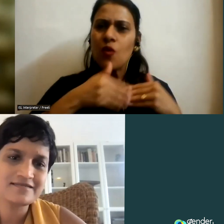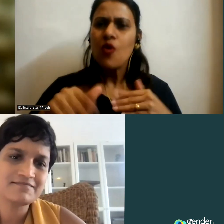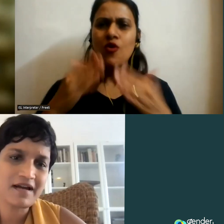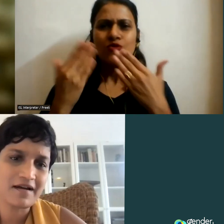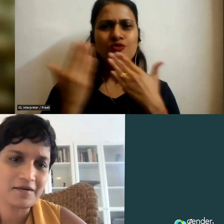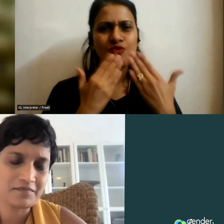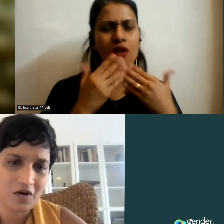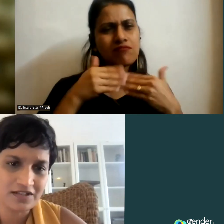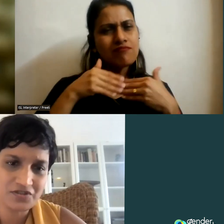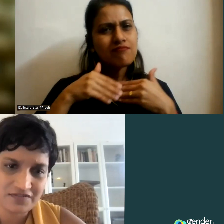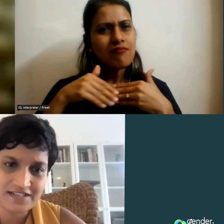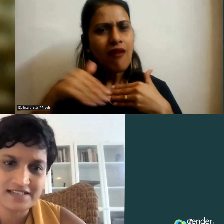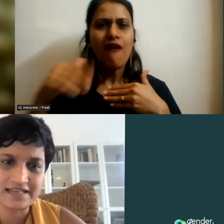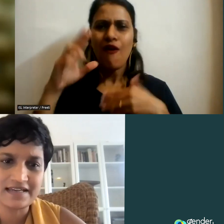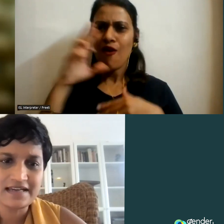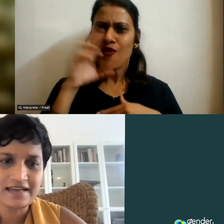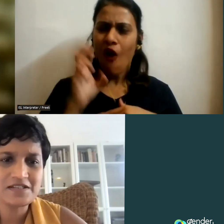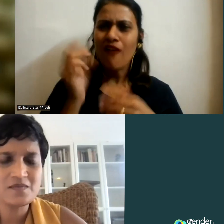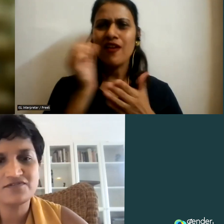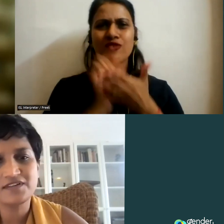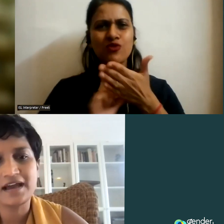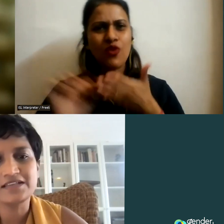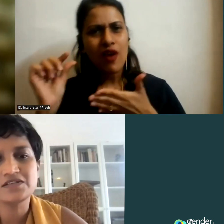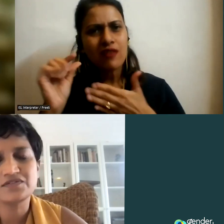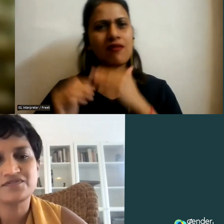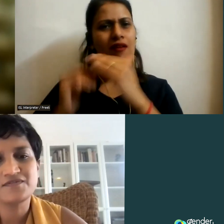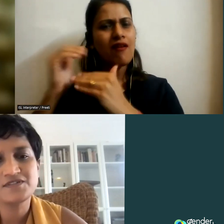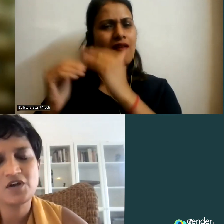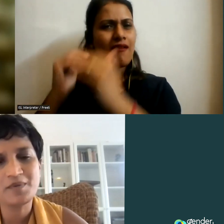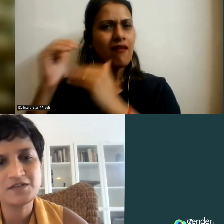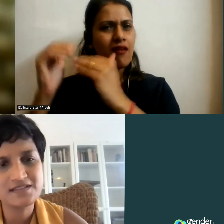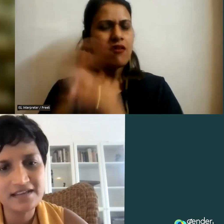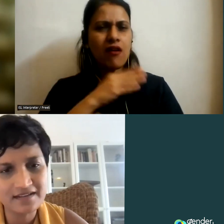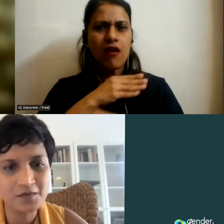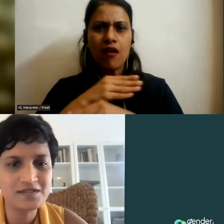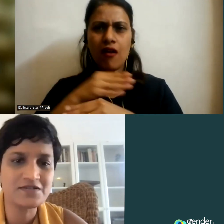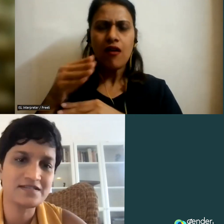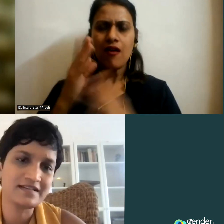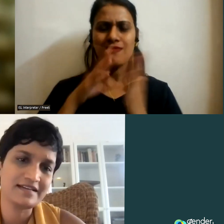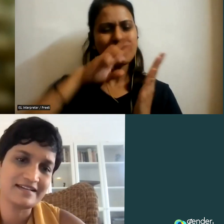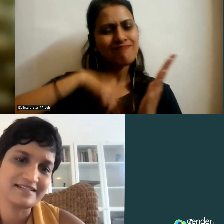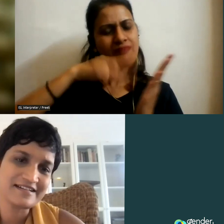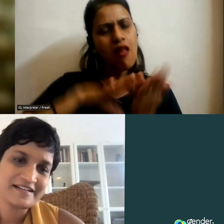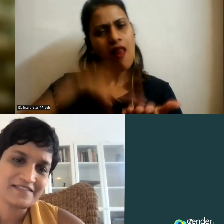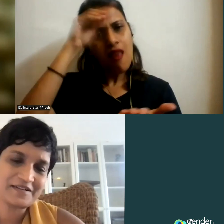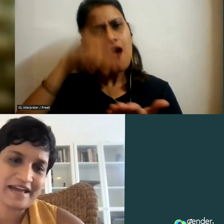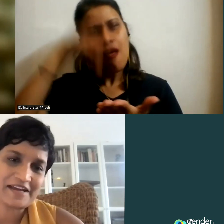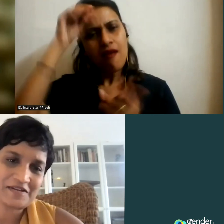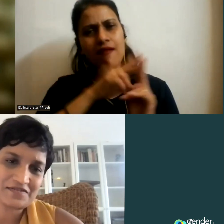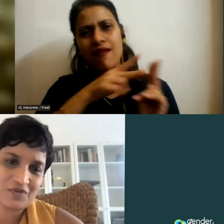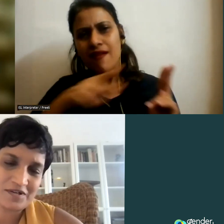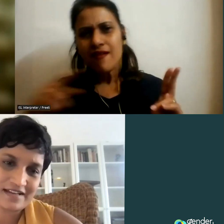and college, university, in terms of the kinds of topics of study that I was interested in, and